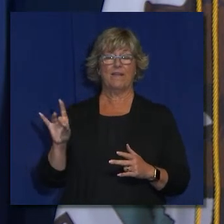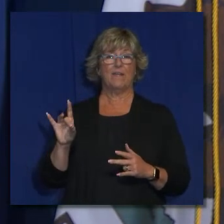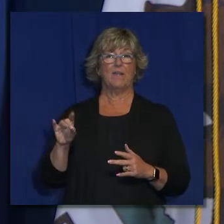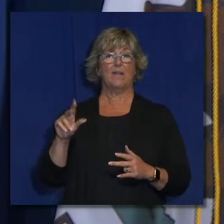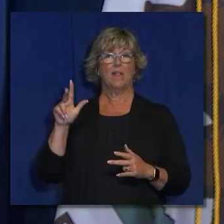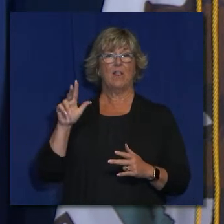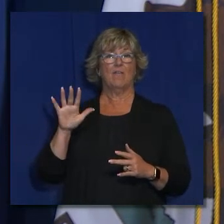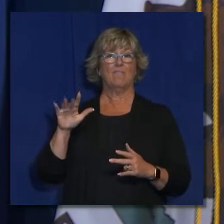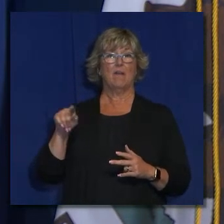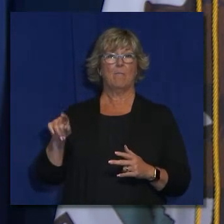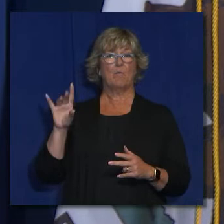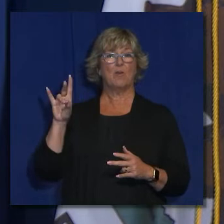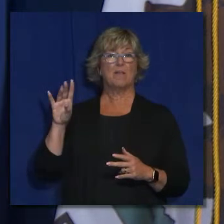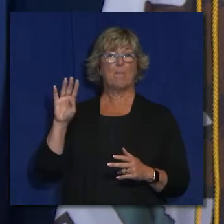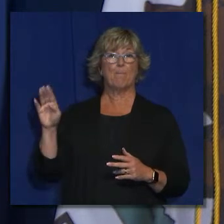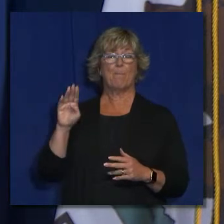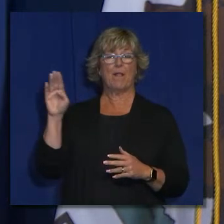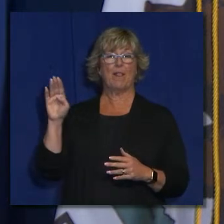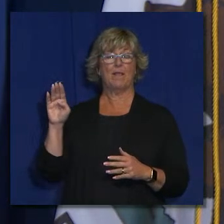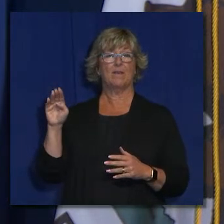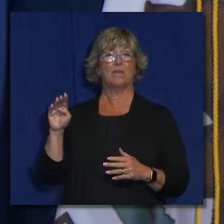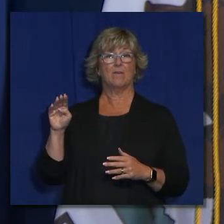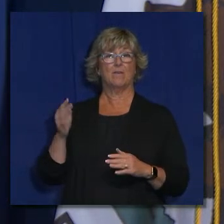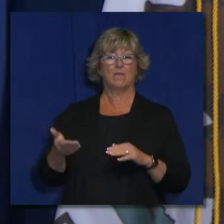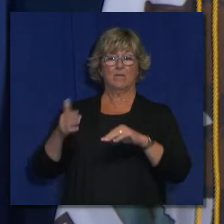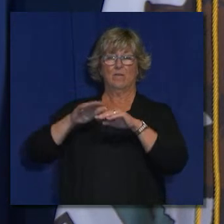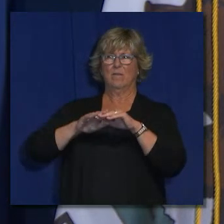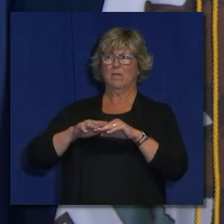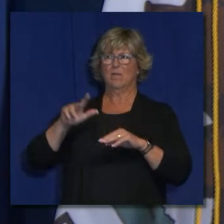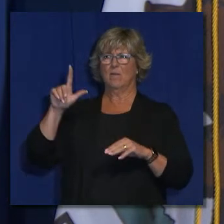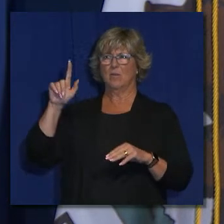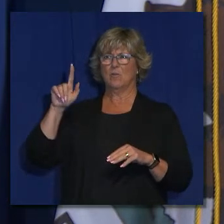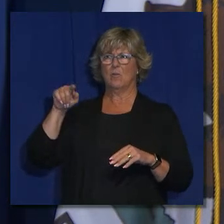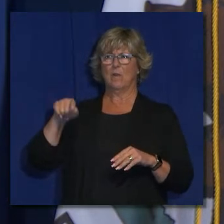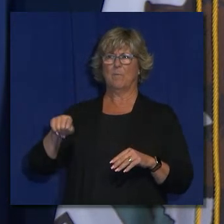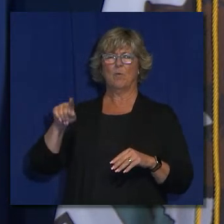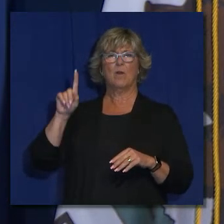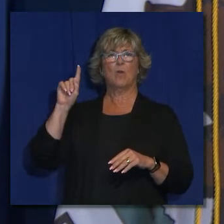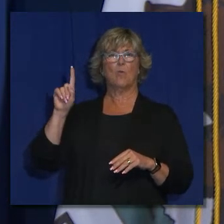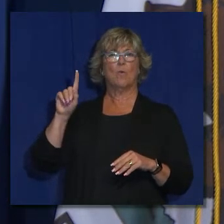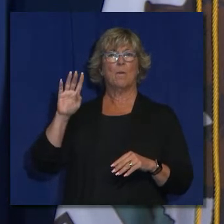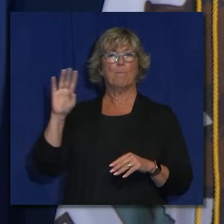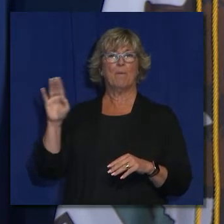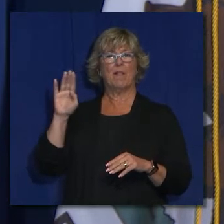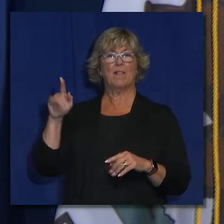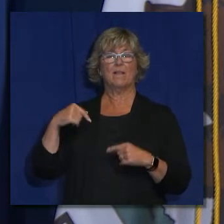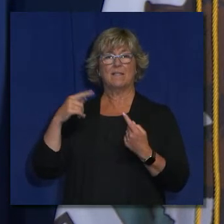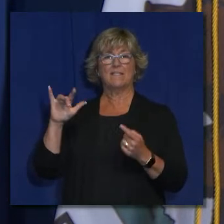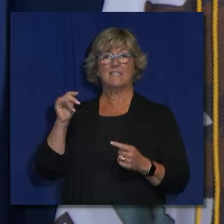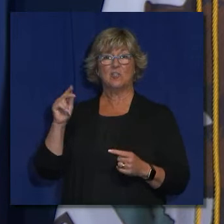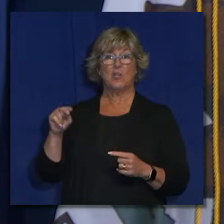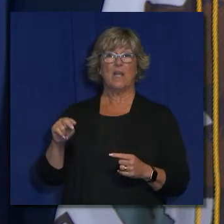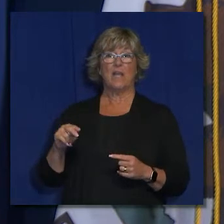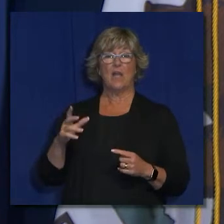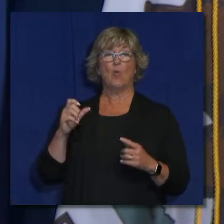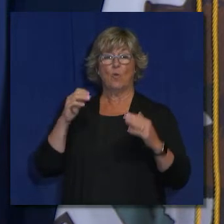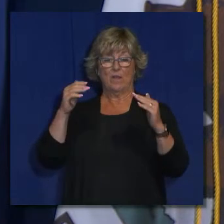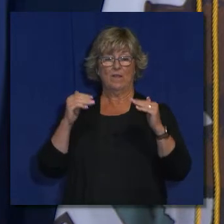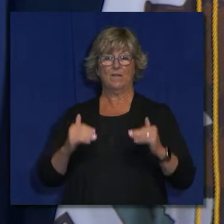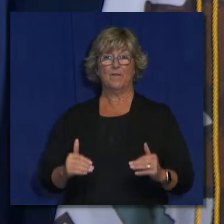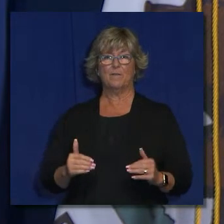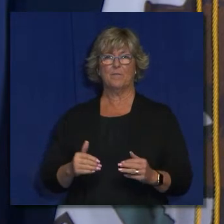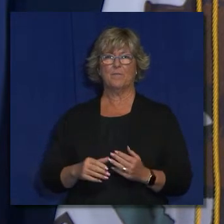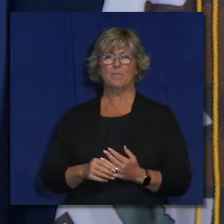is $35.7 billion, and that's up $21.1 billion since January. So I wanted to go over